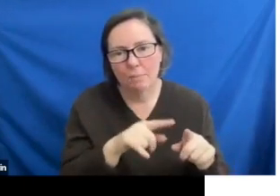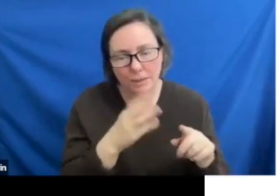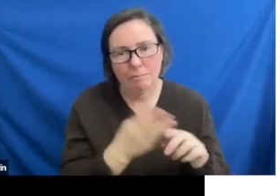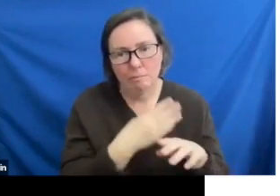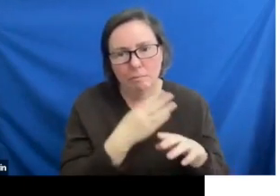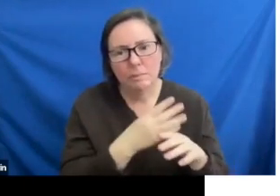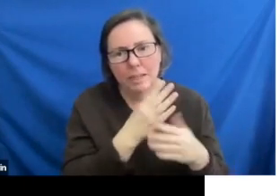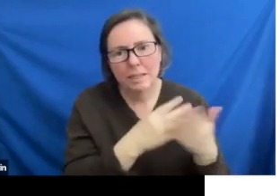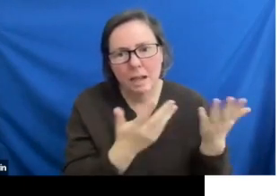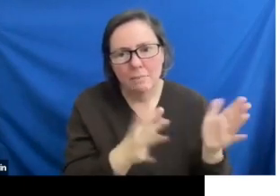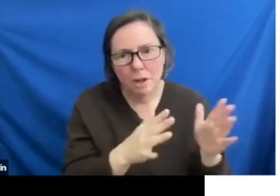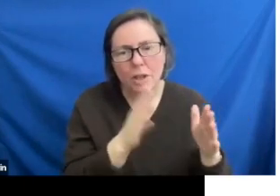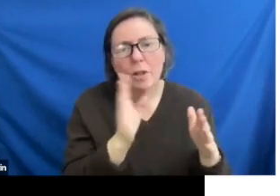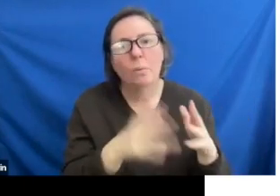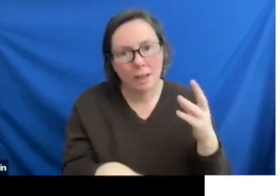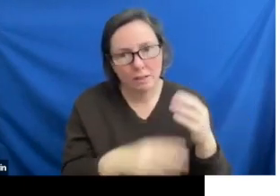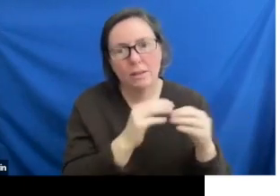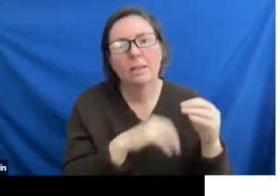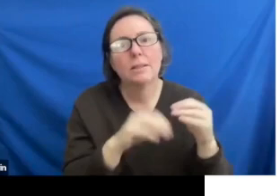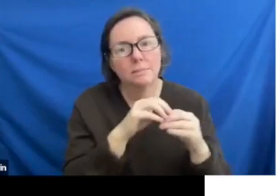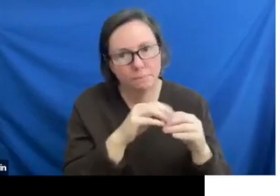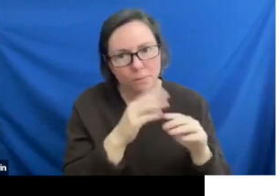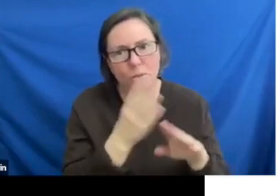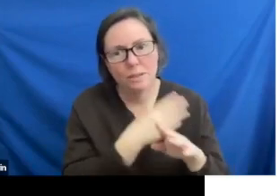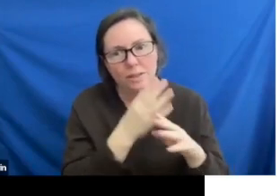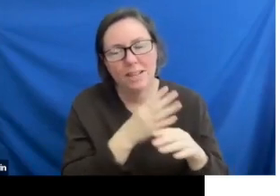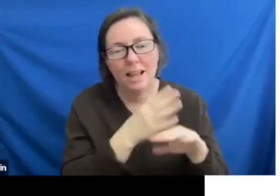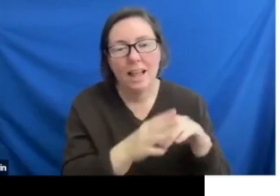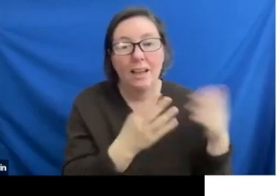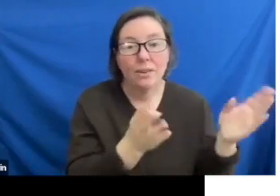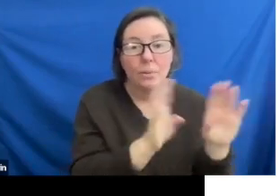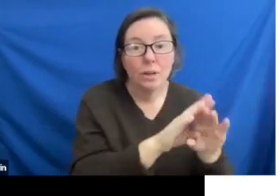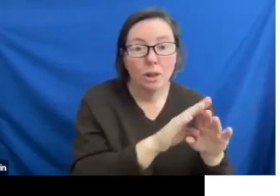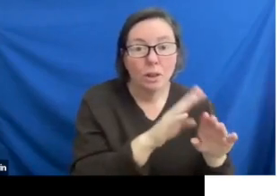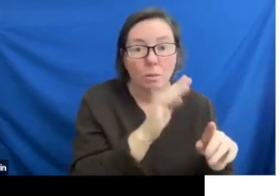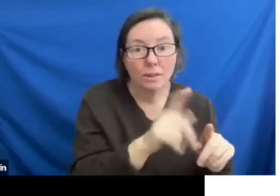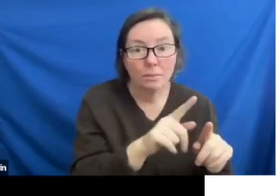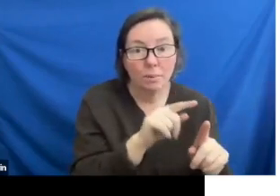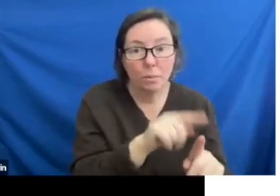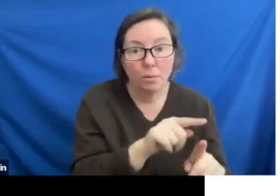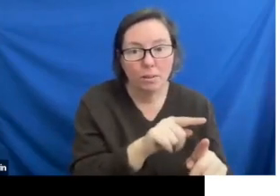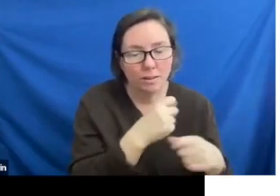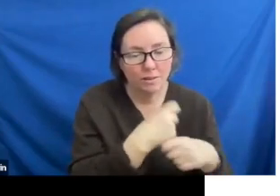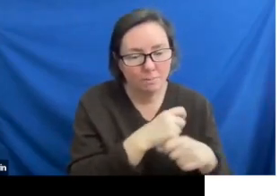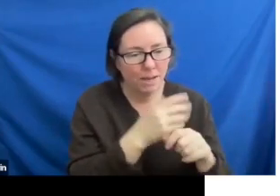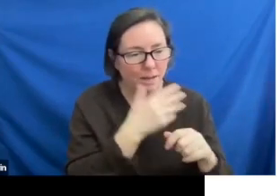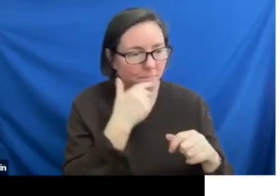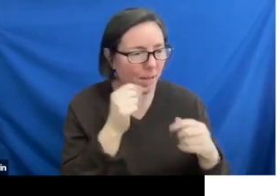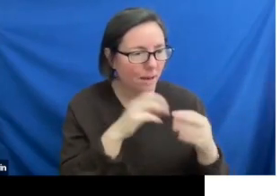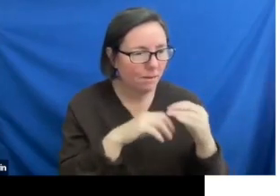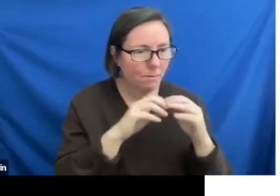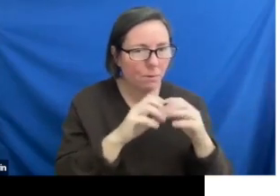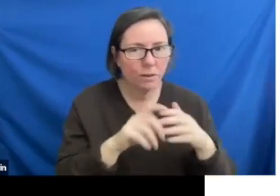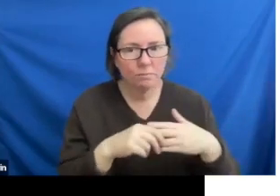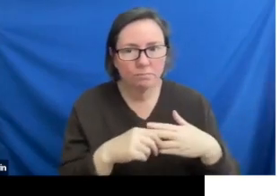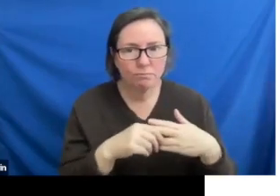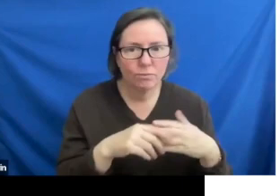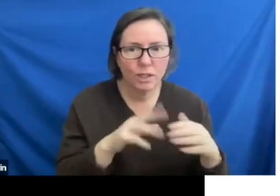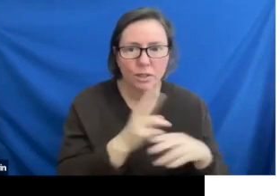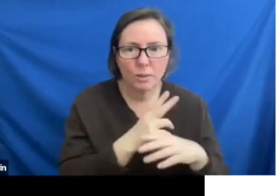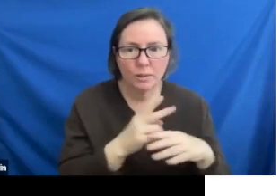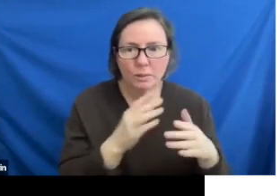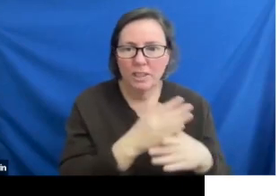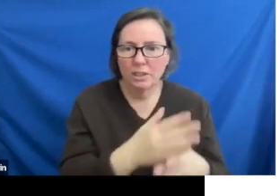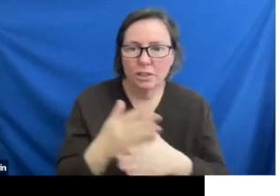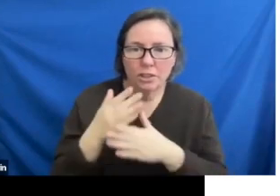some additional upgrades after the pool closes to make that space much more usable as really a shared community